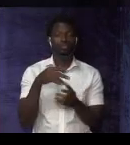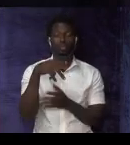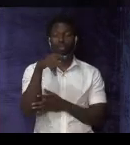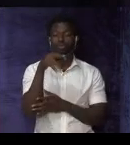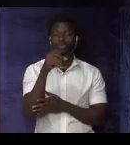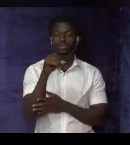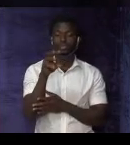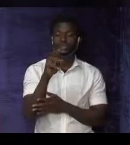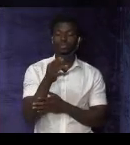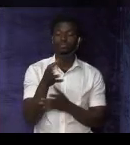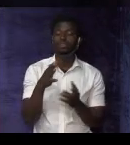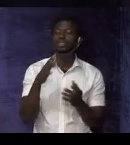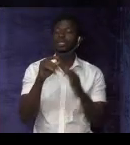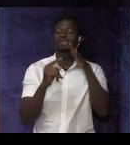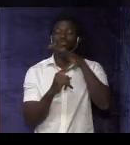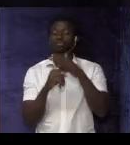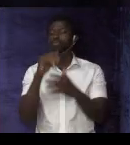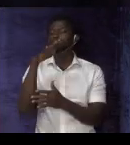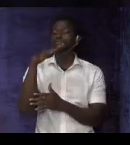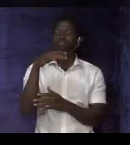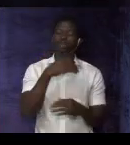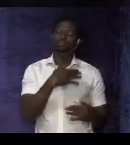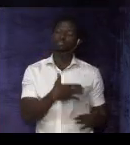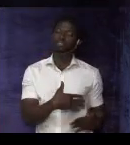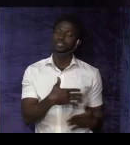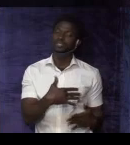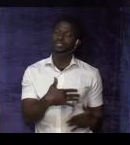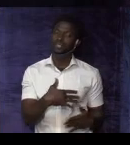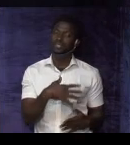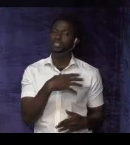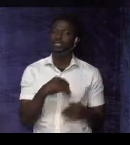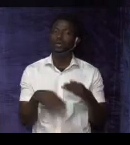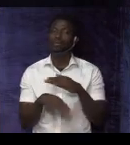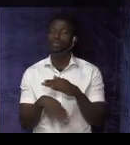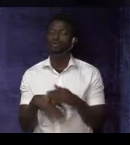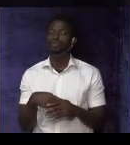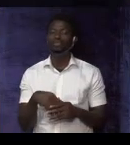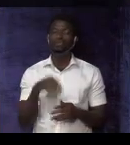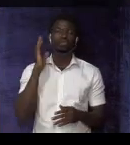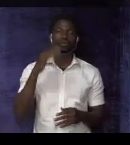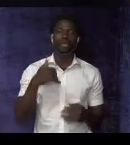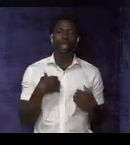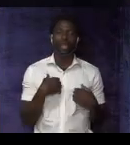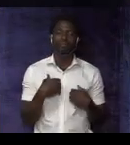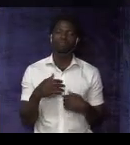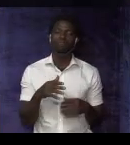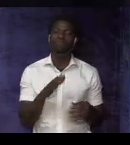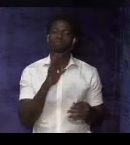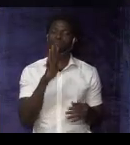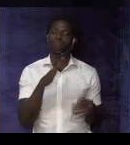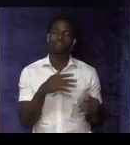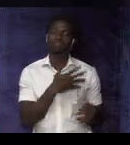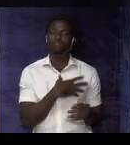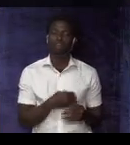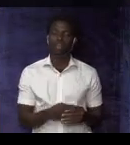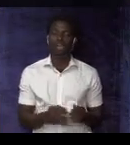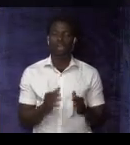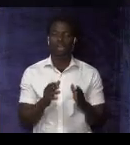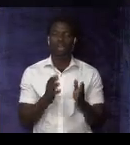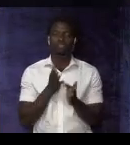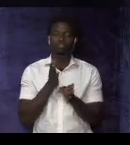be 5-sided, which is a pentagon, and the bottom will also be 5-sided. And of course, you know that for prisms, they have straight sides. So I'm going to join